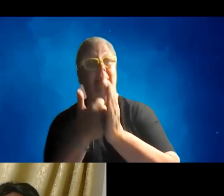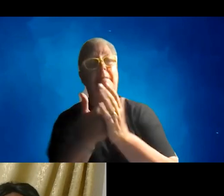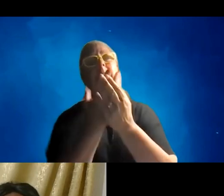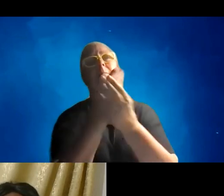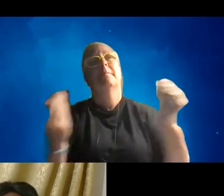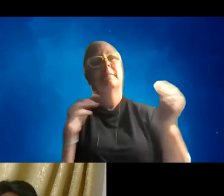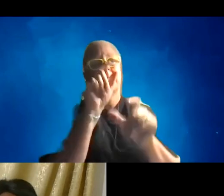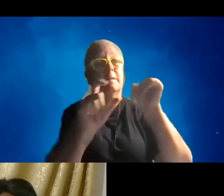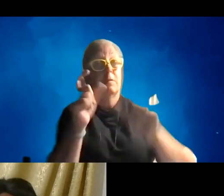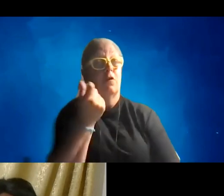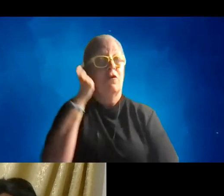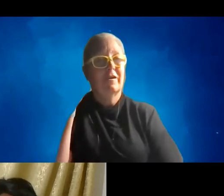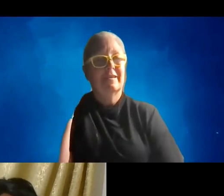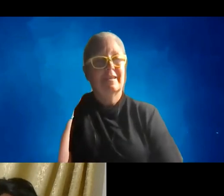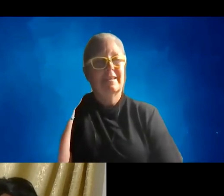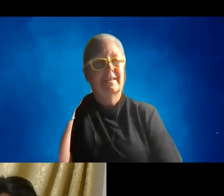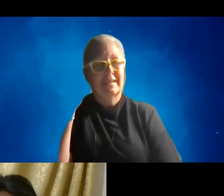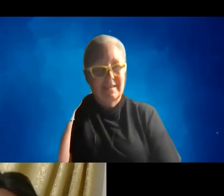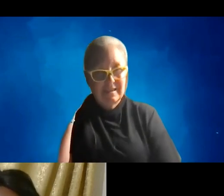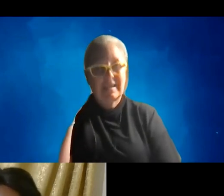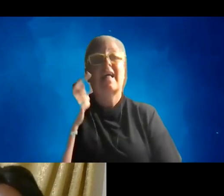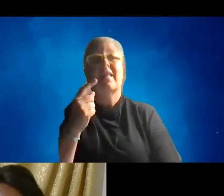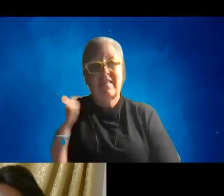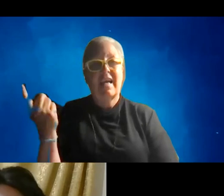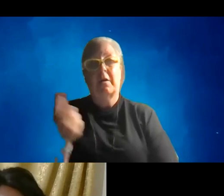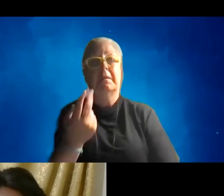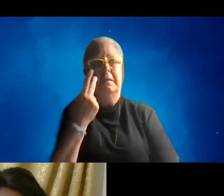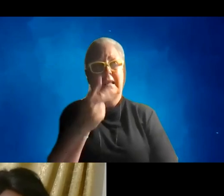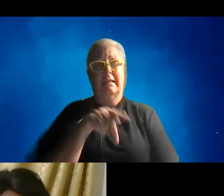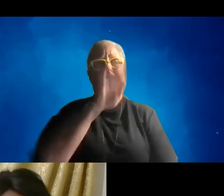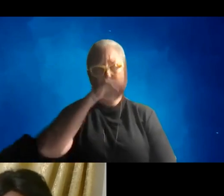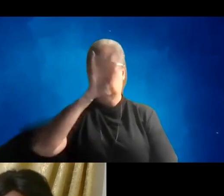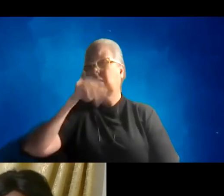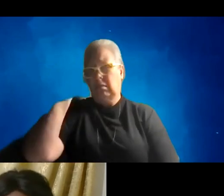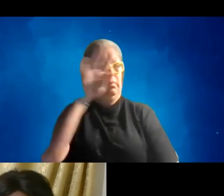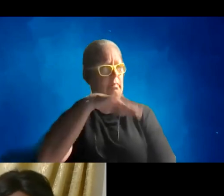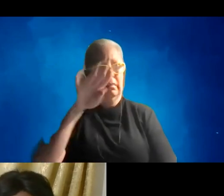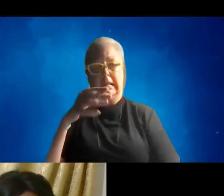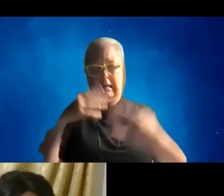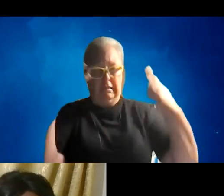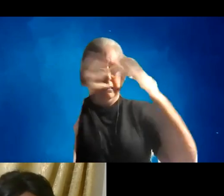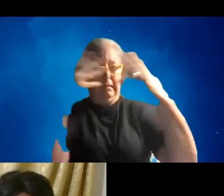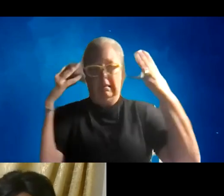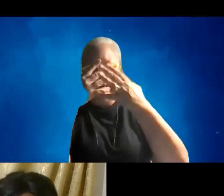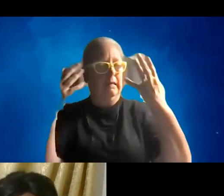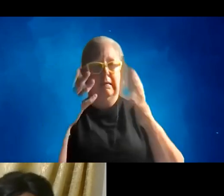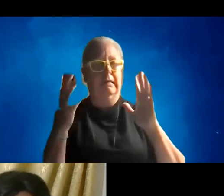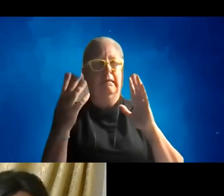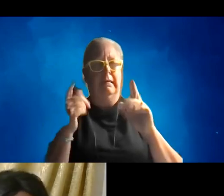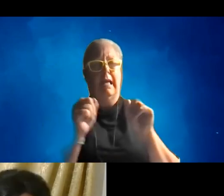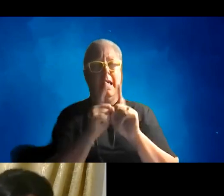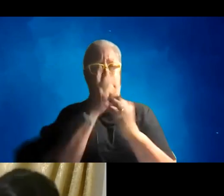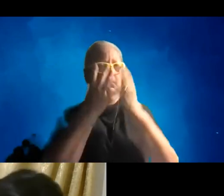understand than lots of tables of data, which is actually quite difficult for people to understand.